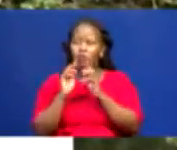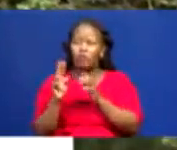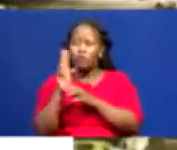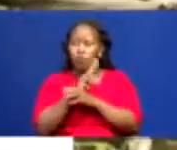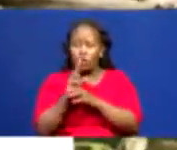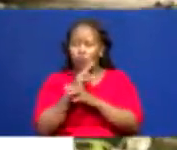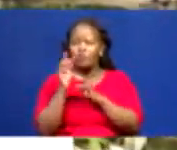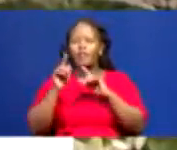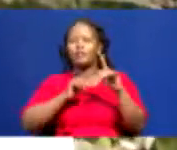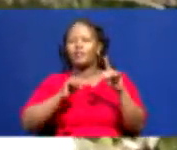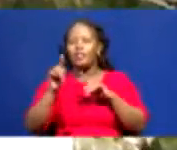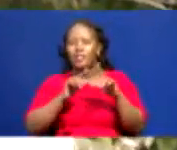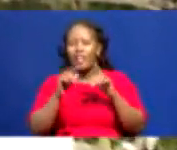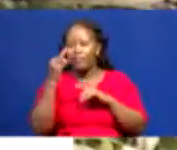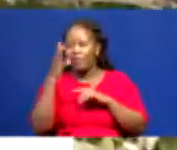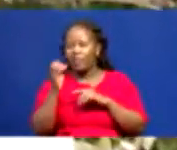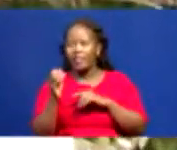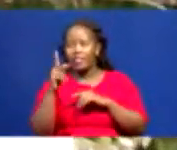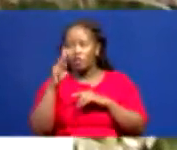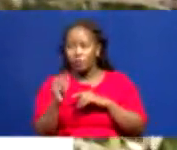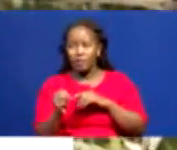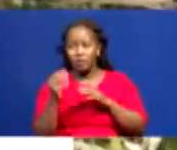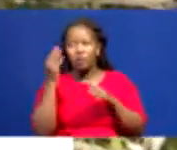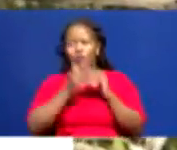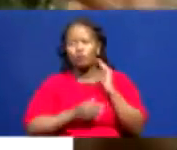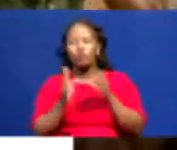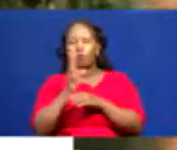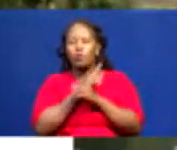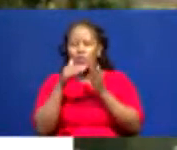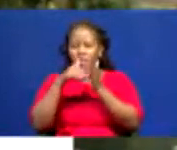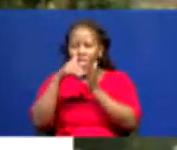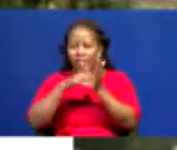30 kilometers to avoid using the shaky bridges.